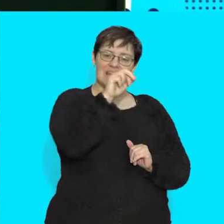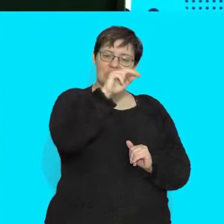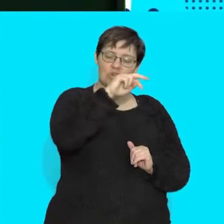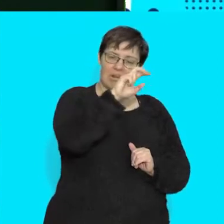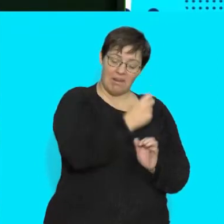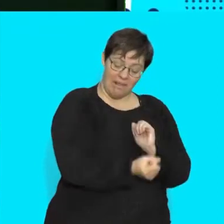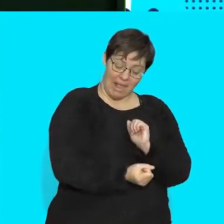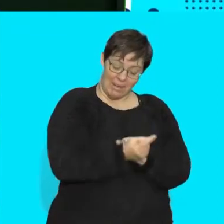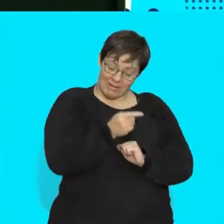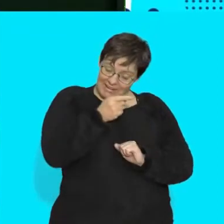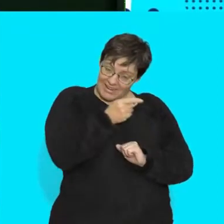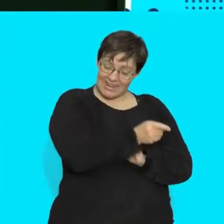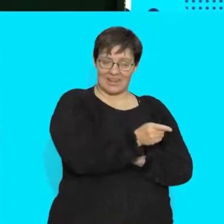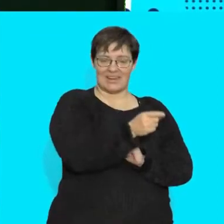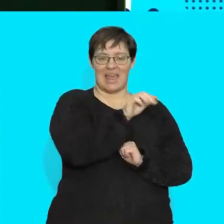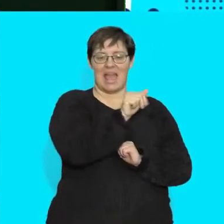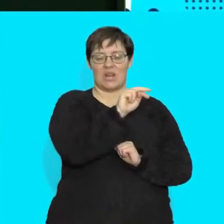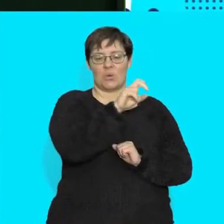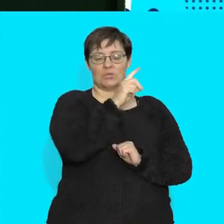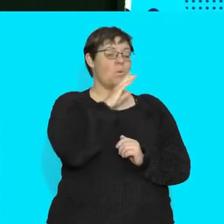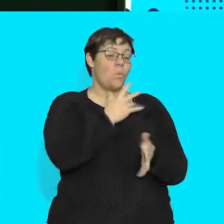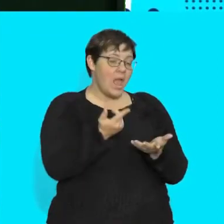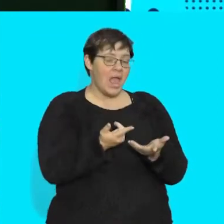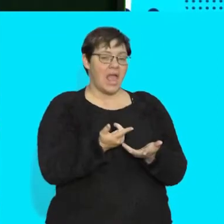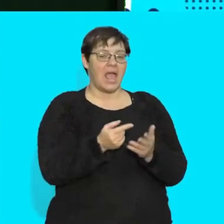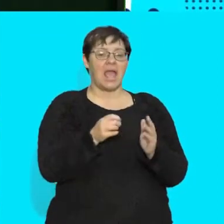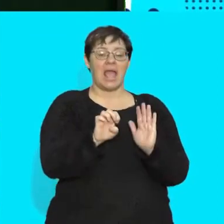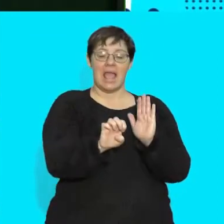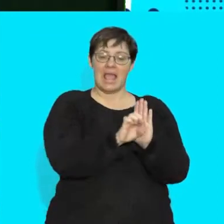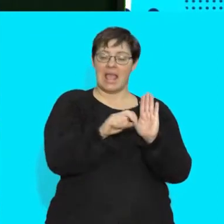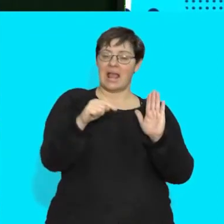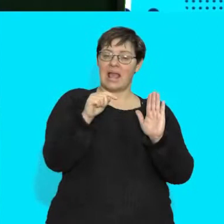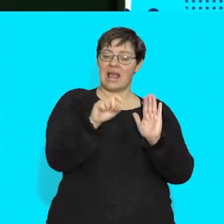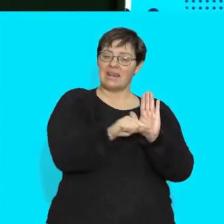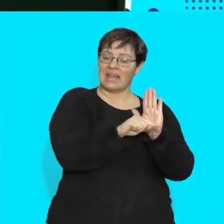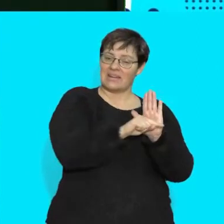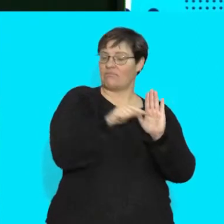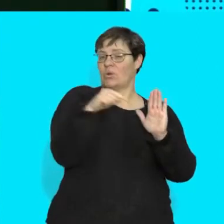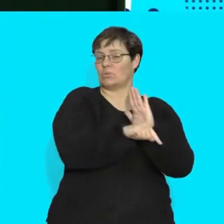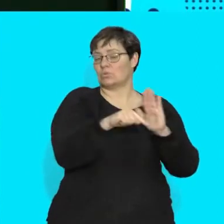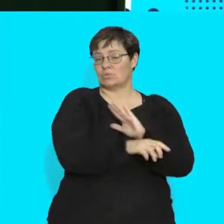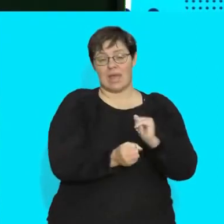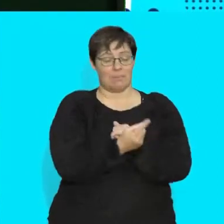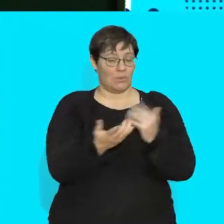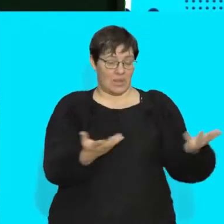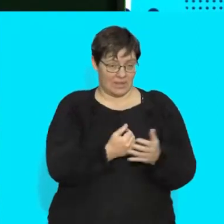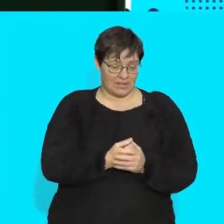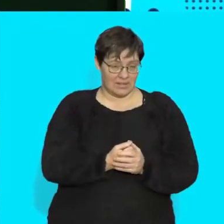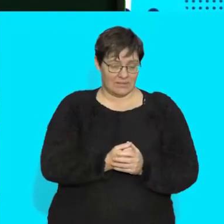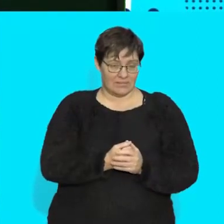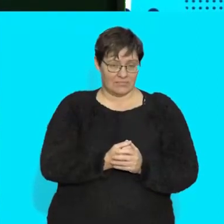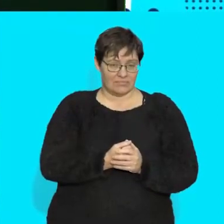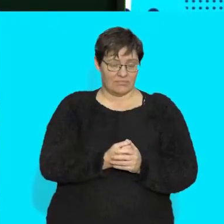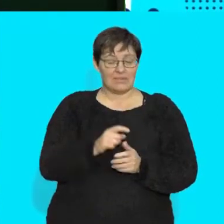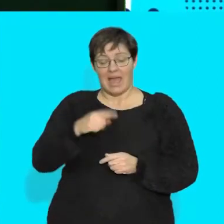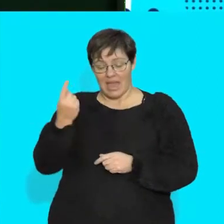What works and what helps you to understand it is look for where oxidation has taken place. So at the other electrode,